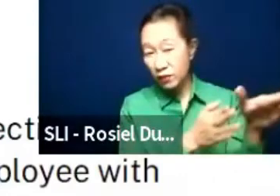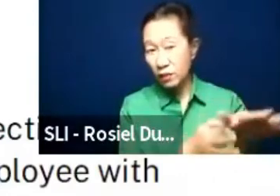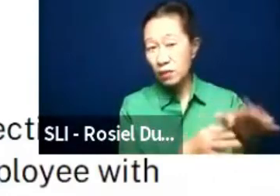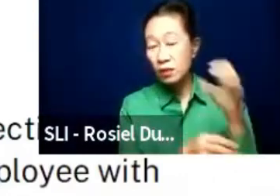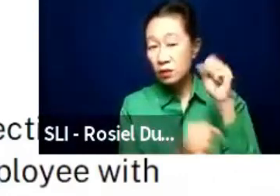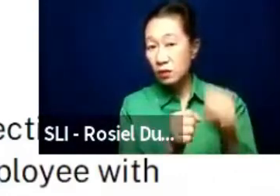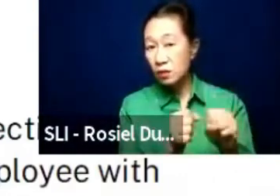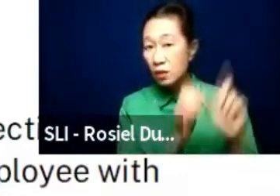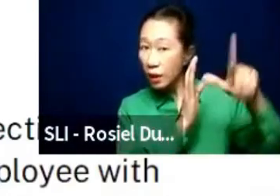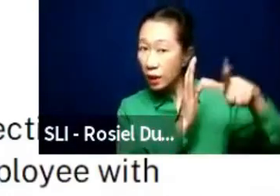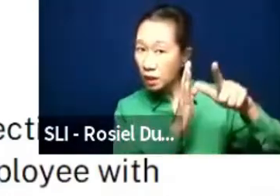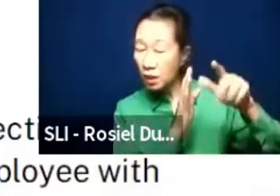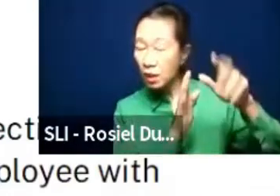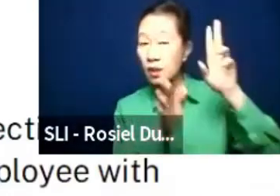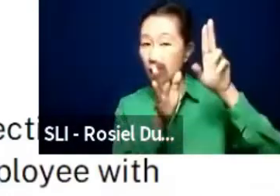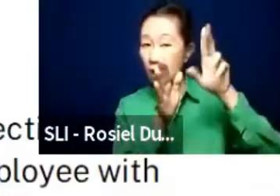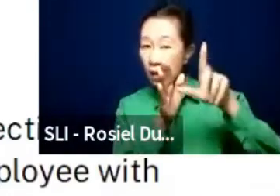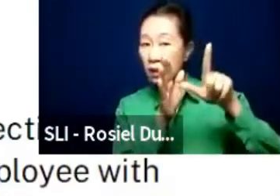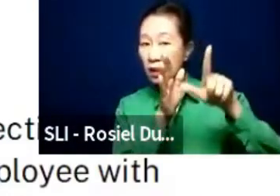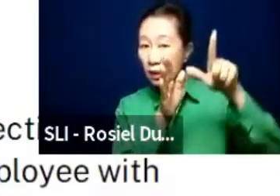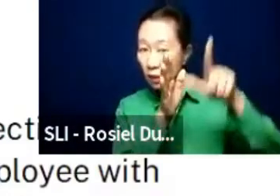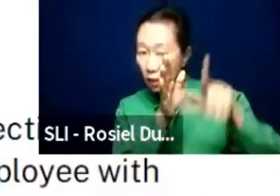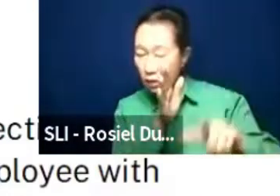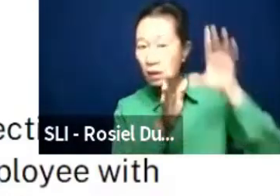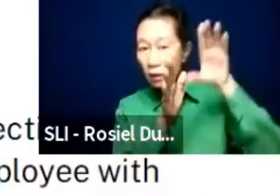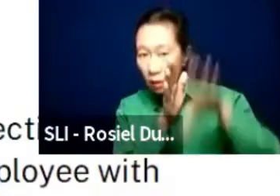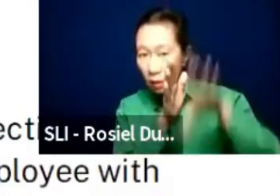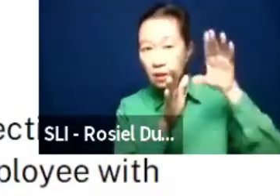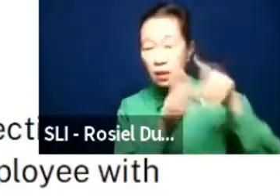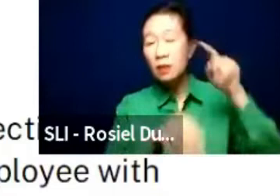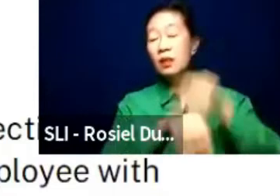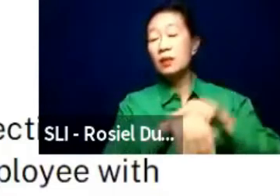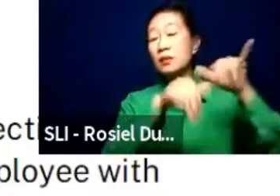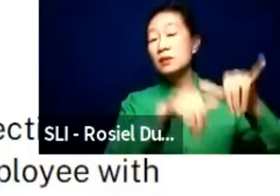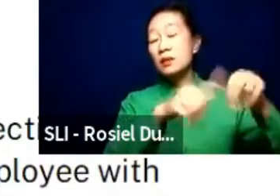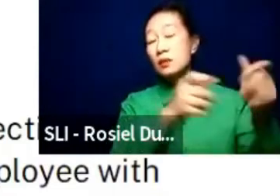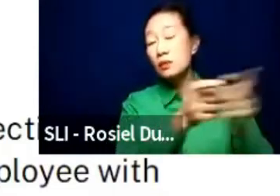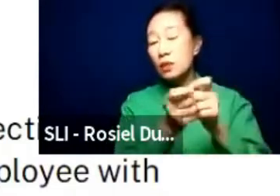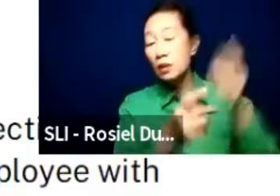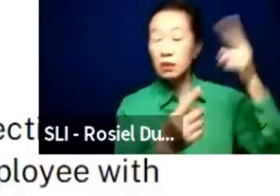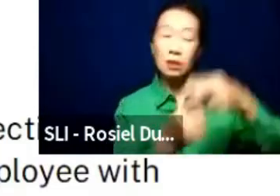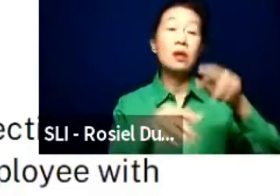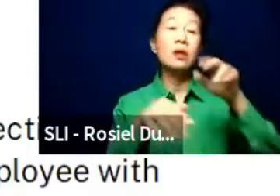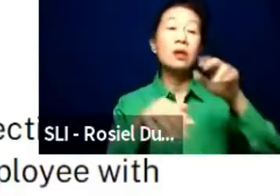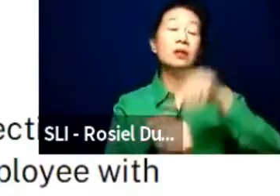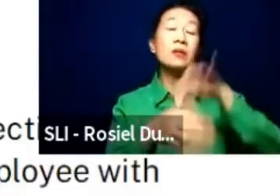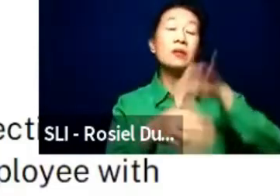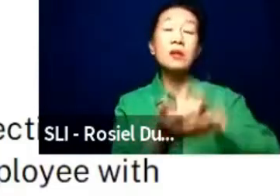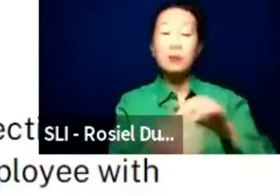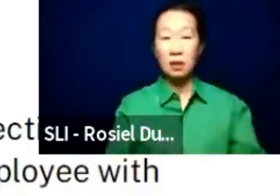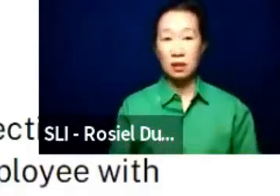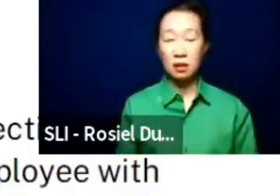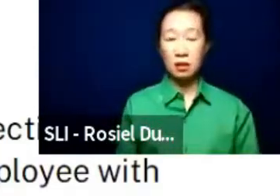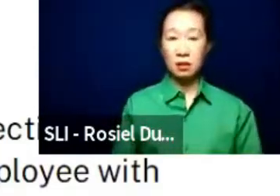eventually, dapat nababawasan yung time that they spend together until such time that that